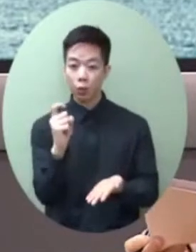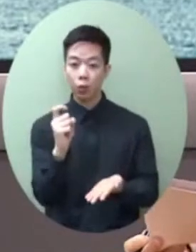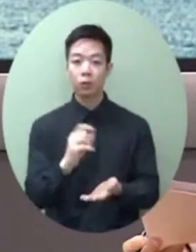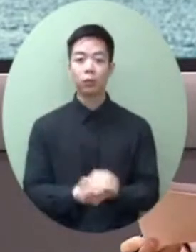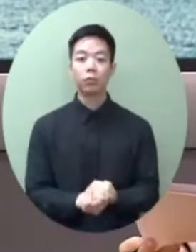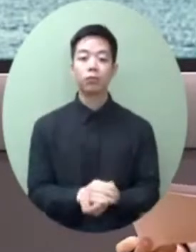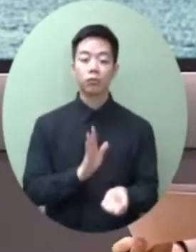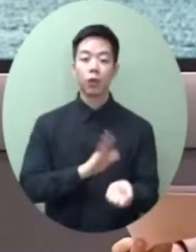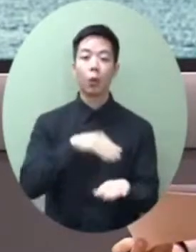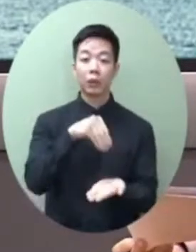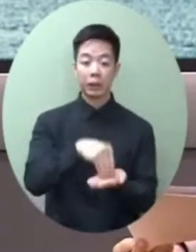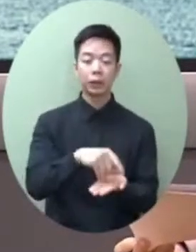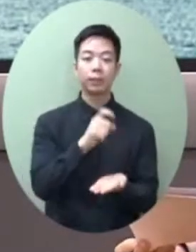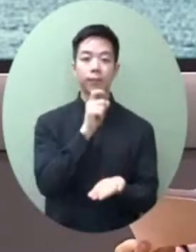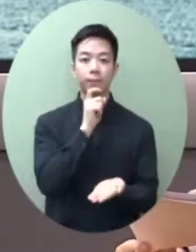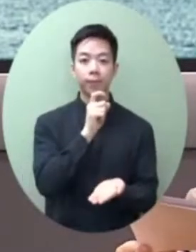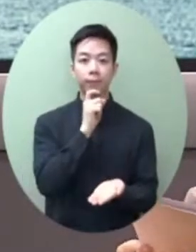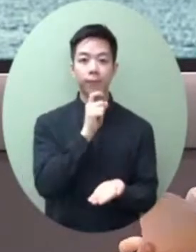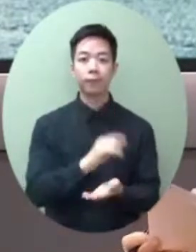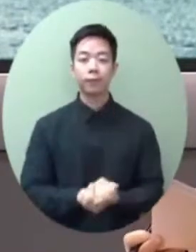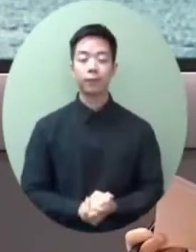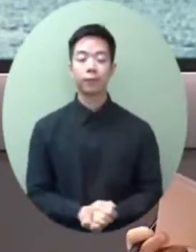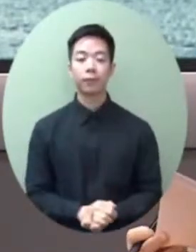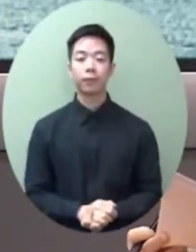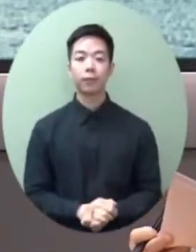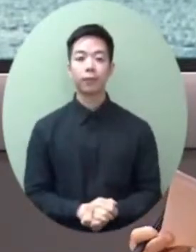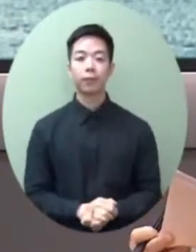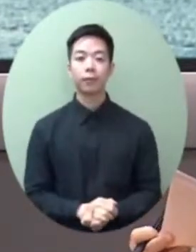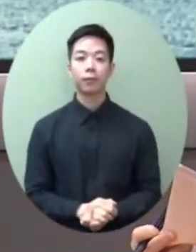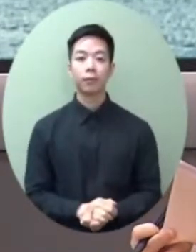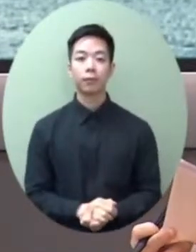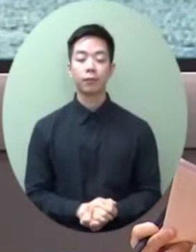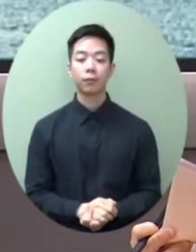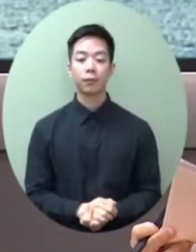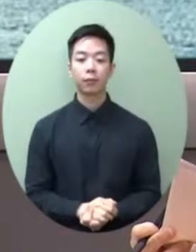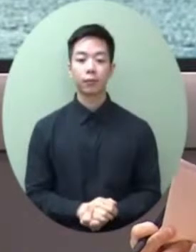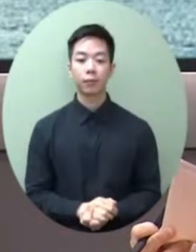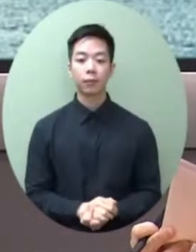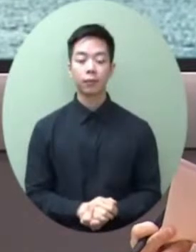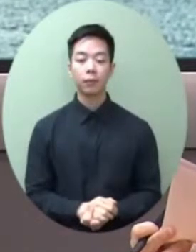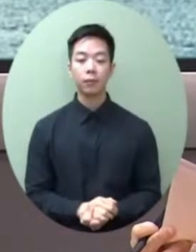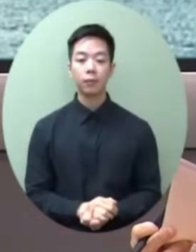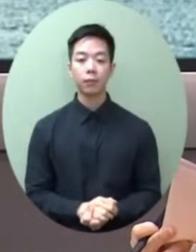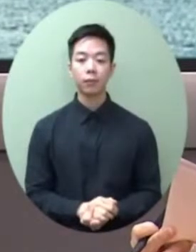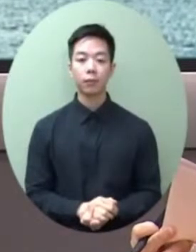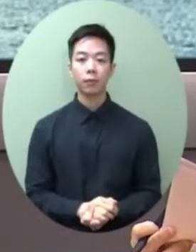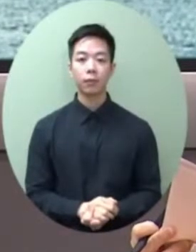And in Chinese, Hong Kong Second Hui Lok Yong Hin with some preliminary positive cases.